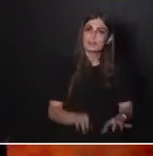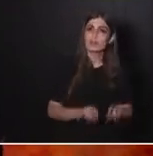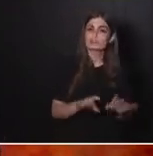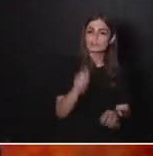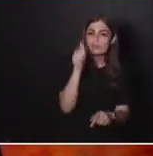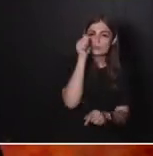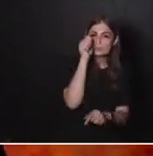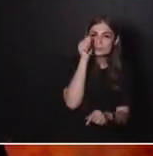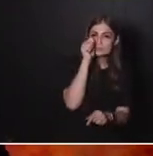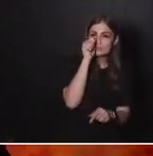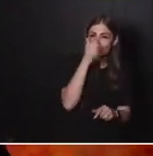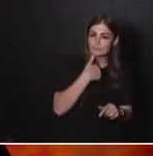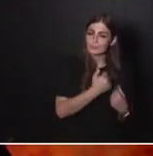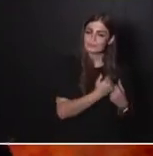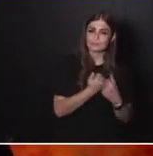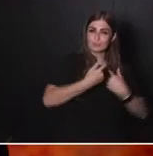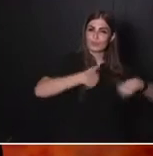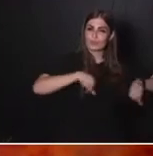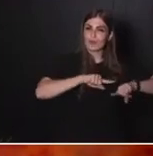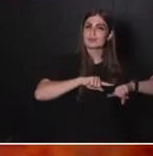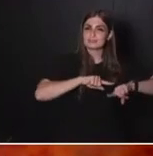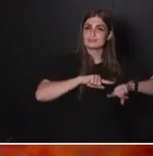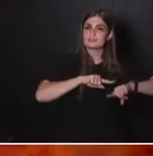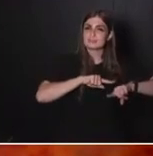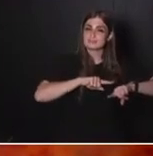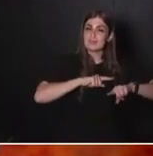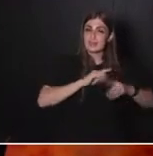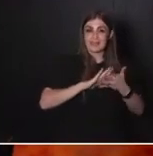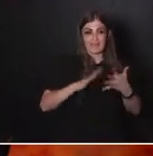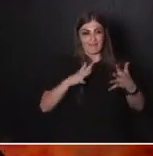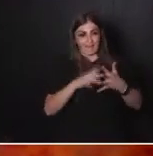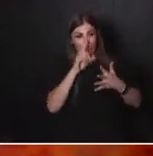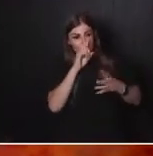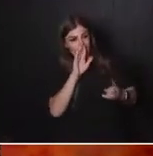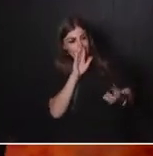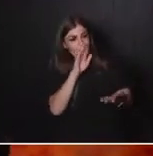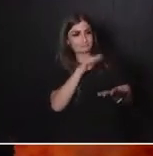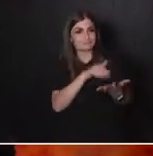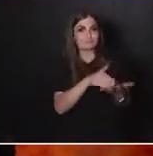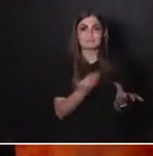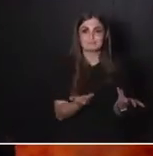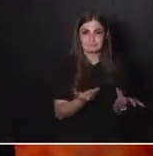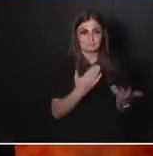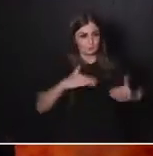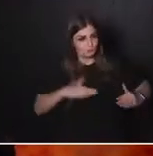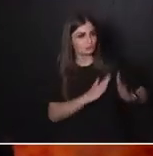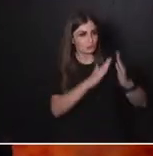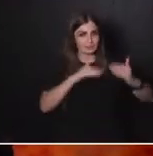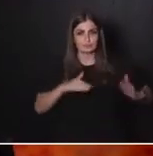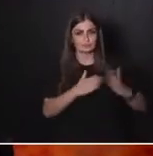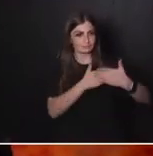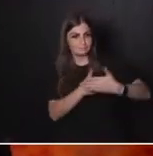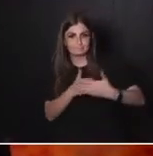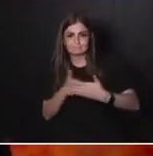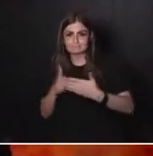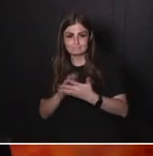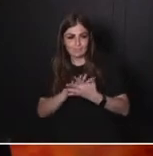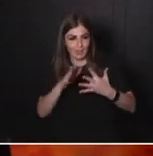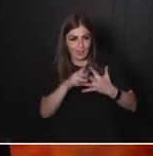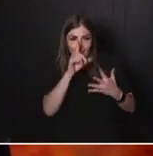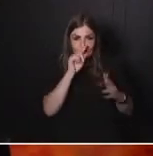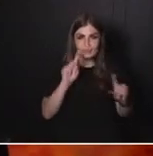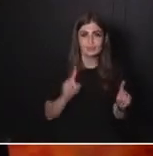know is on their side as we navigate our way through the giant challenges now staring us in the